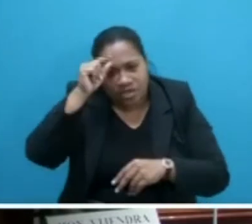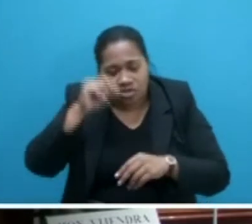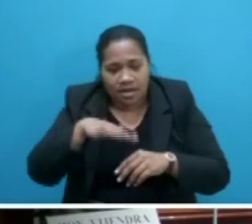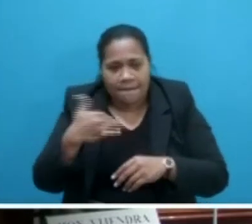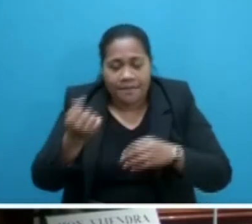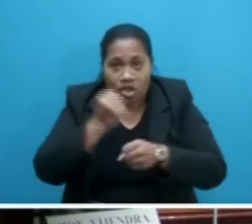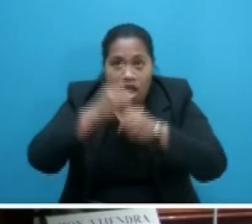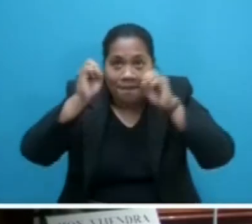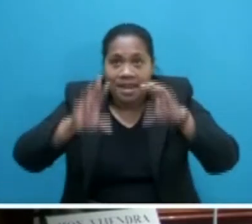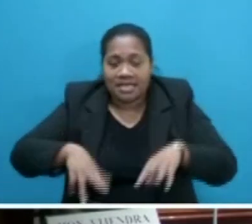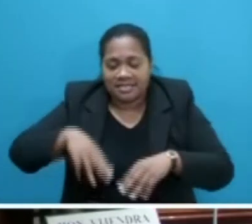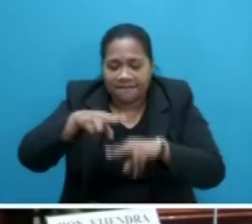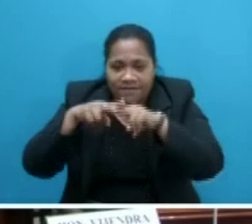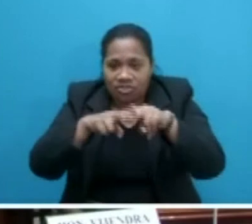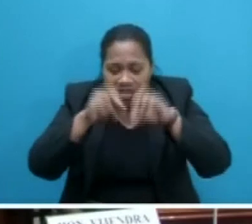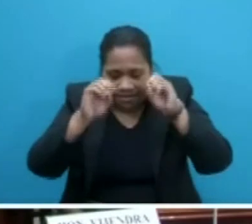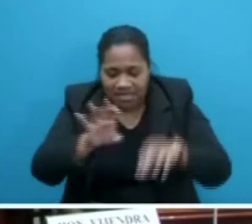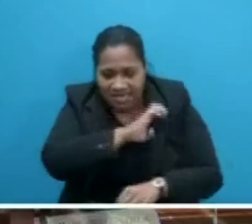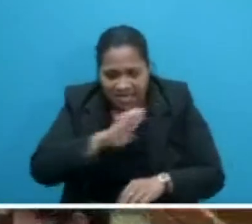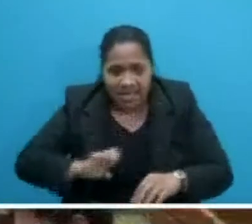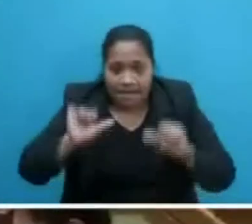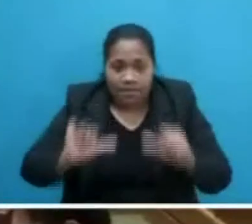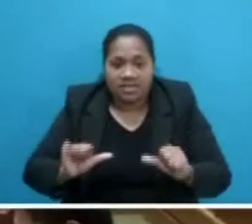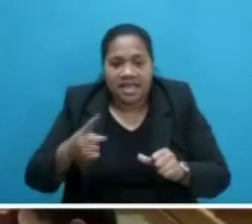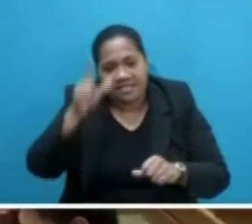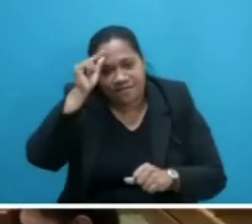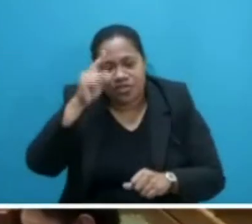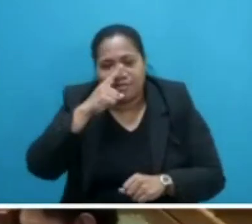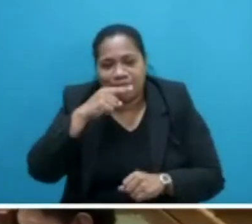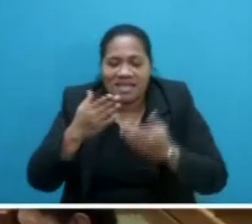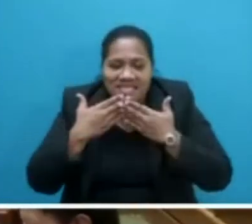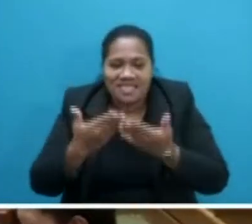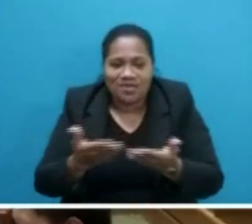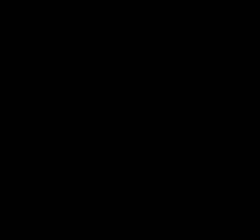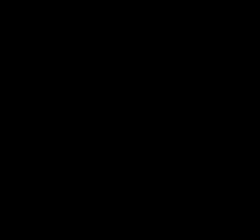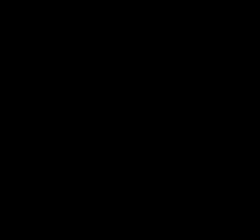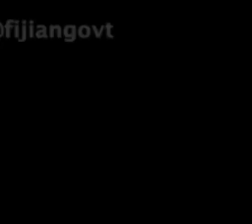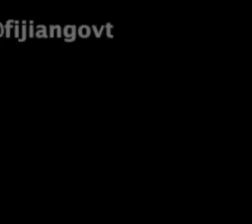bless His Excellency the President and other Fijian people. Thank you.